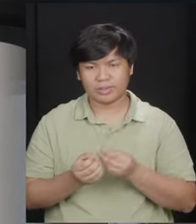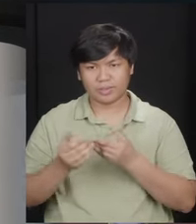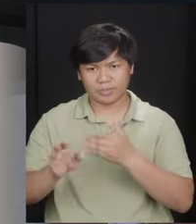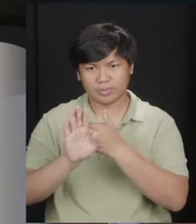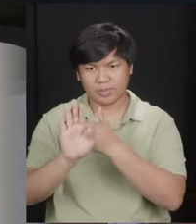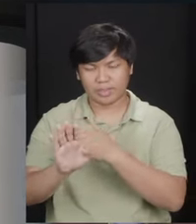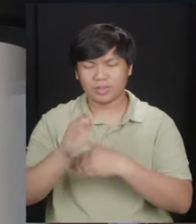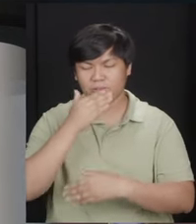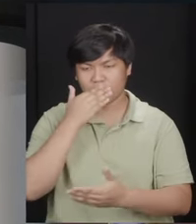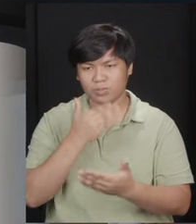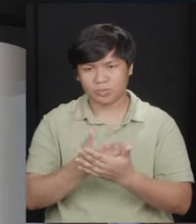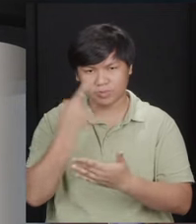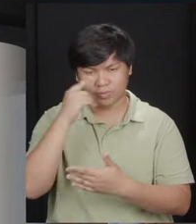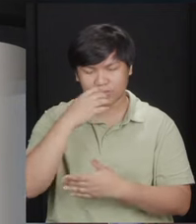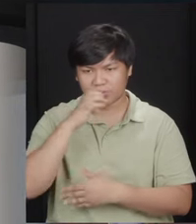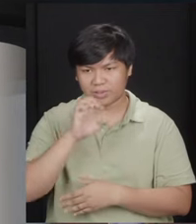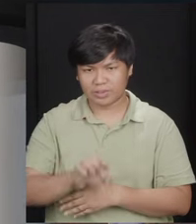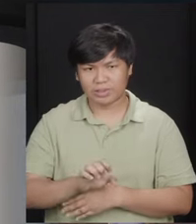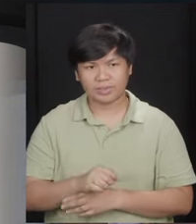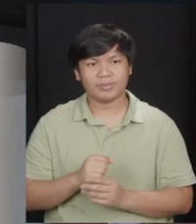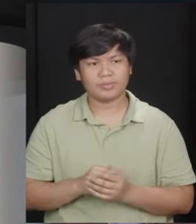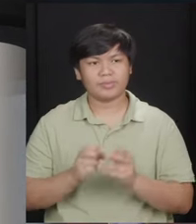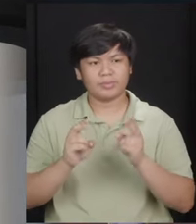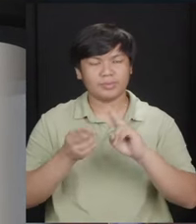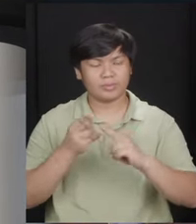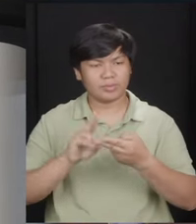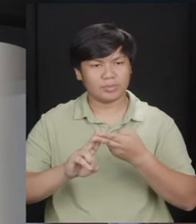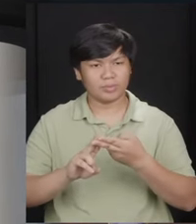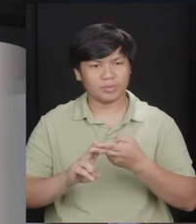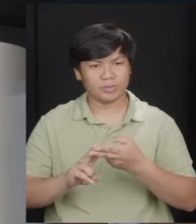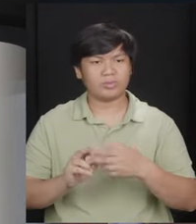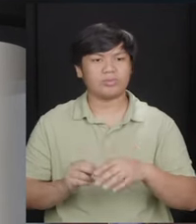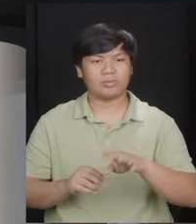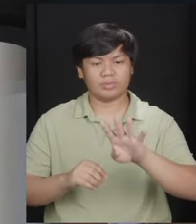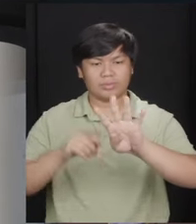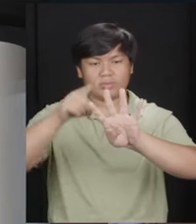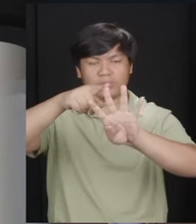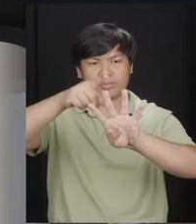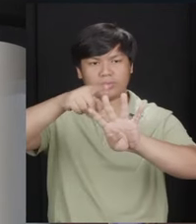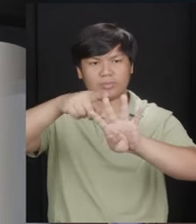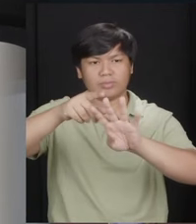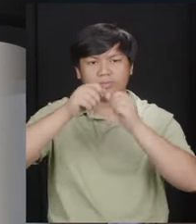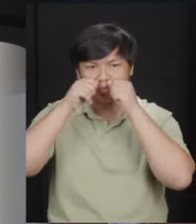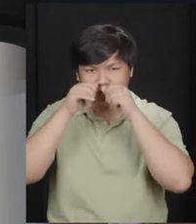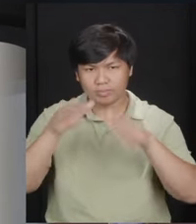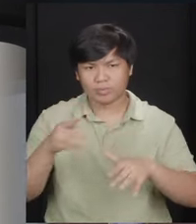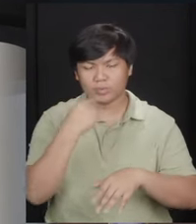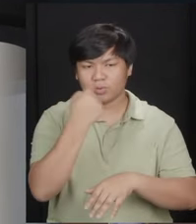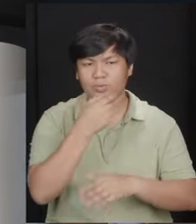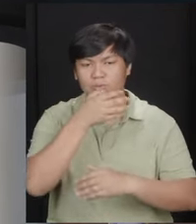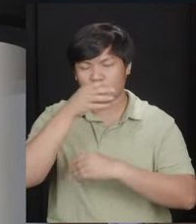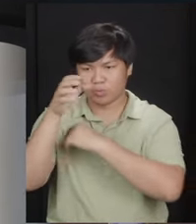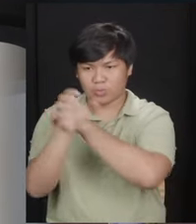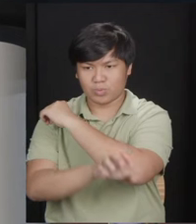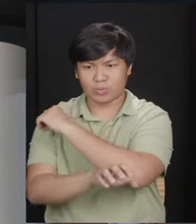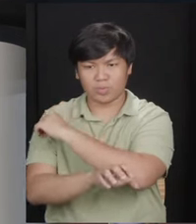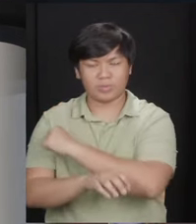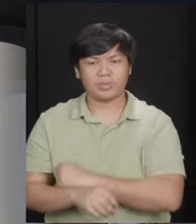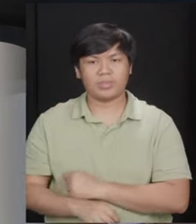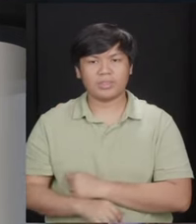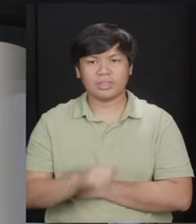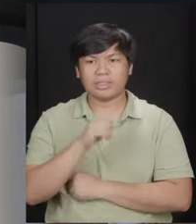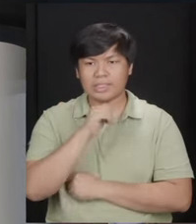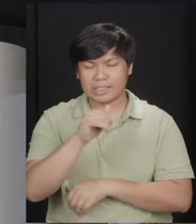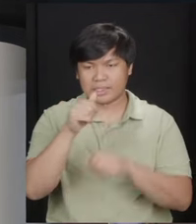Number two, the second way we show love for our enemies is bless those who curse you. The word blessed here is not the same as the